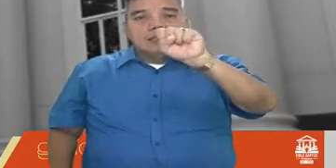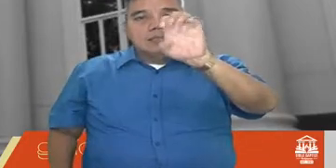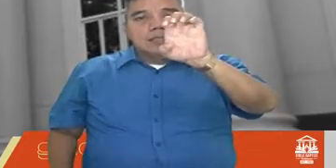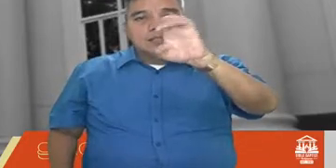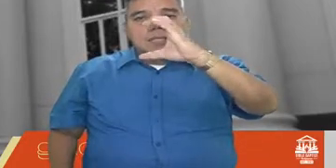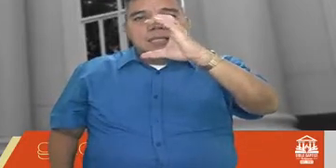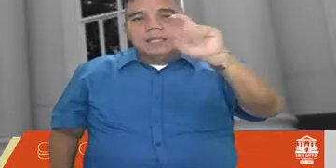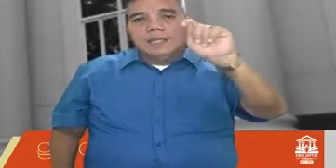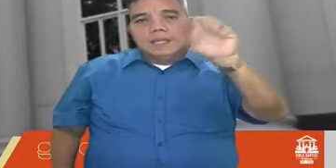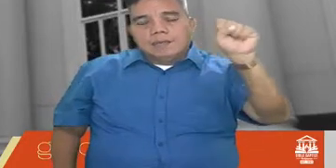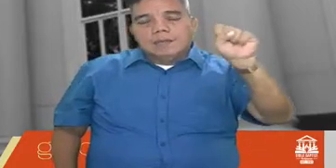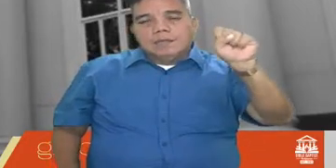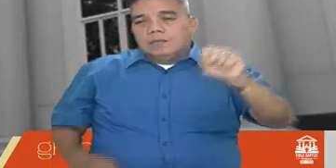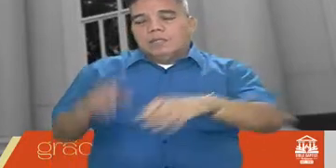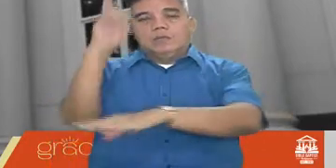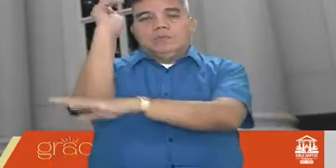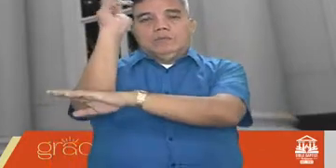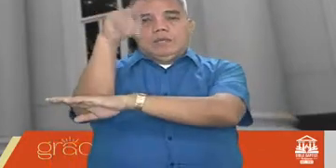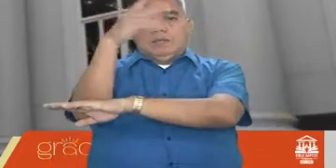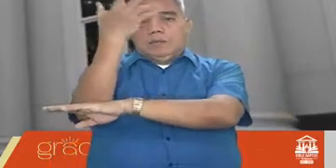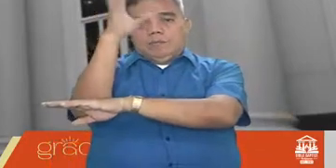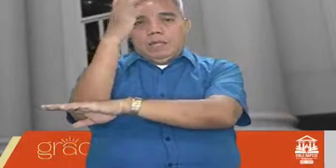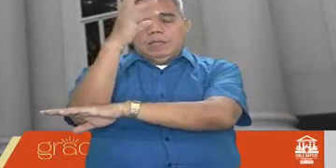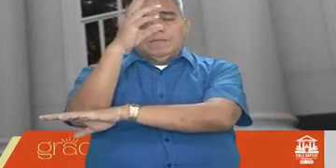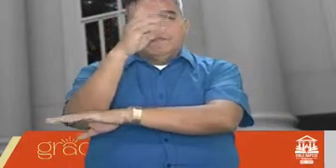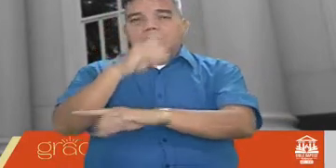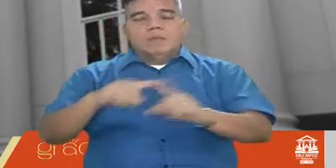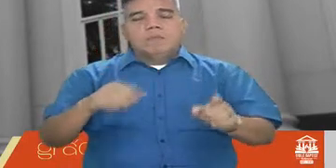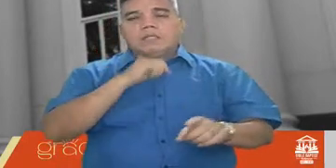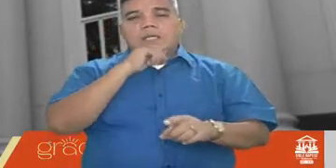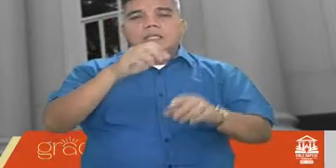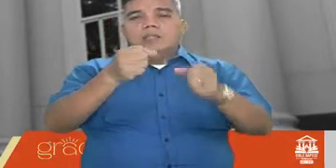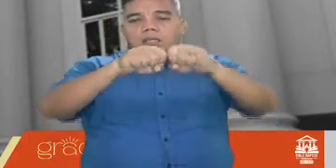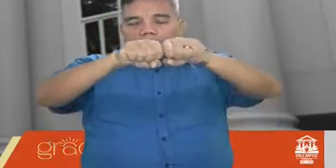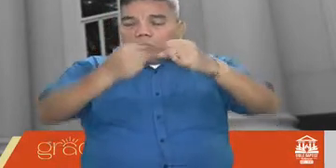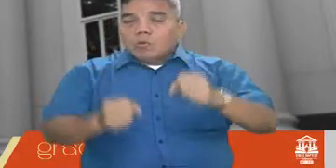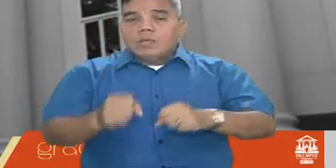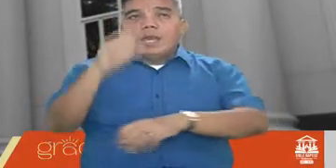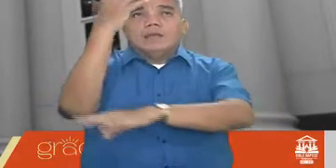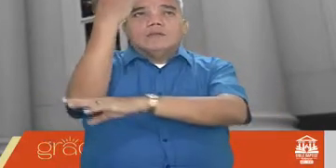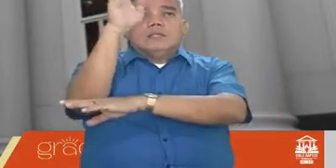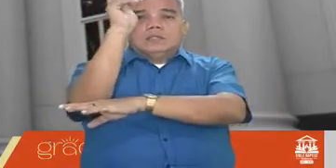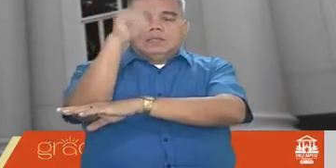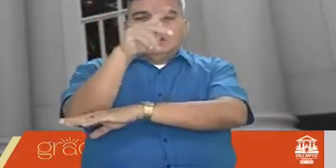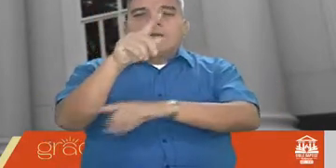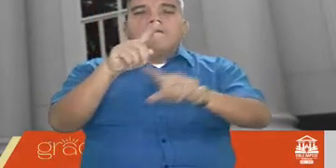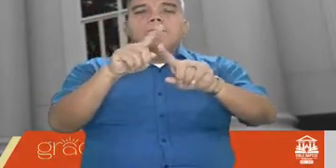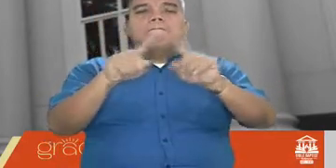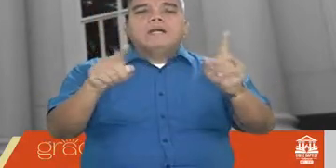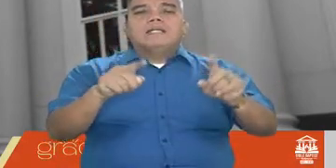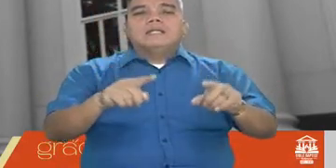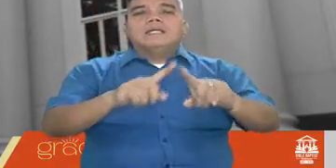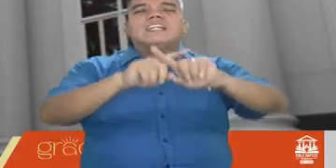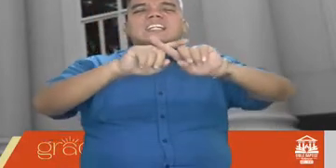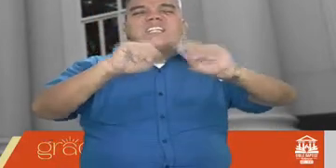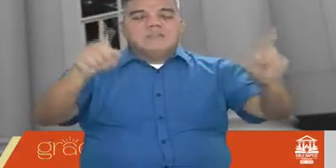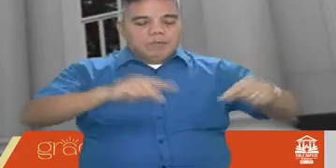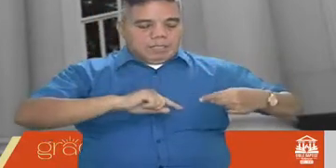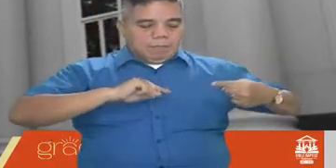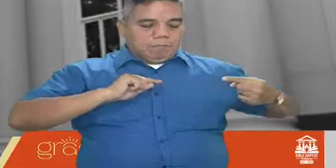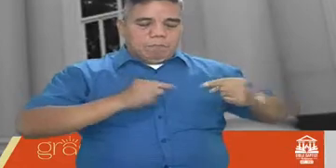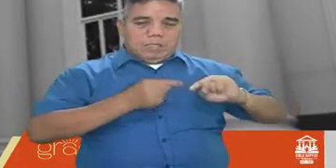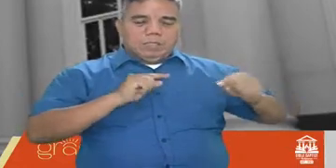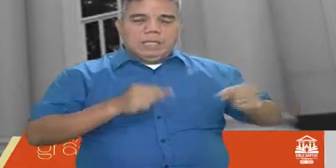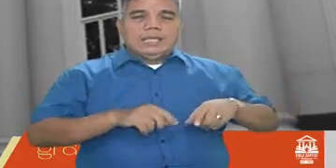tanom, alang sa tanom. Pero wala ma-destroy ang container. Pero lahi ang bitterness. It is